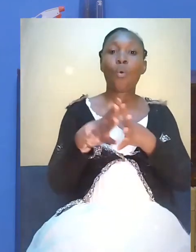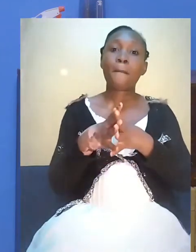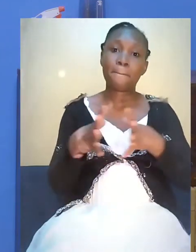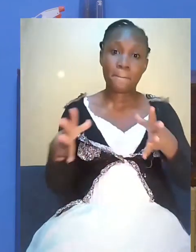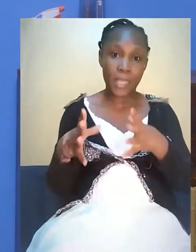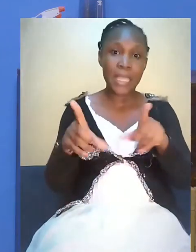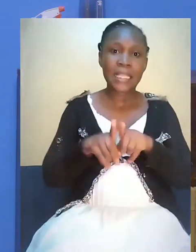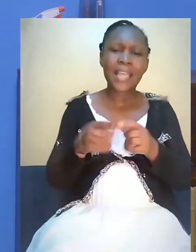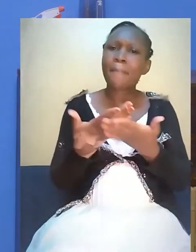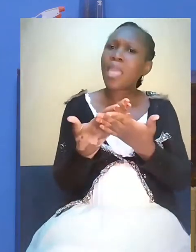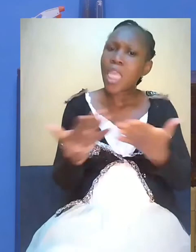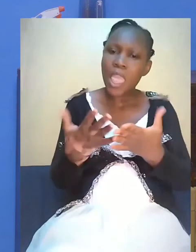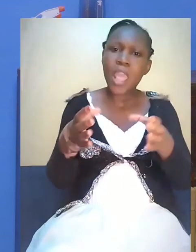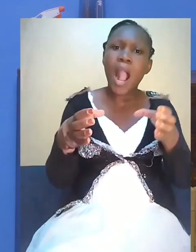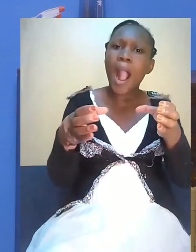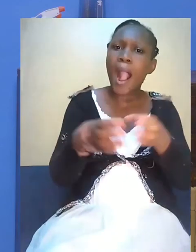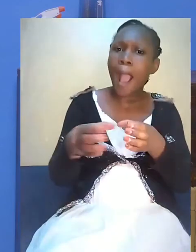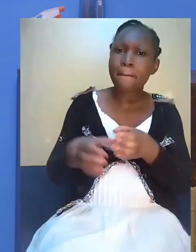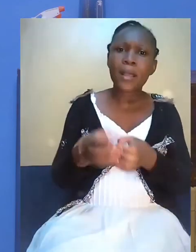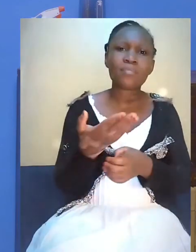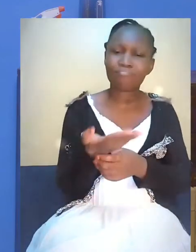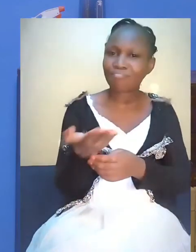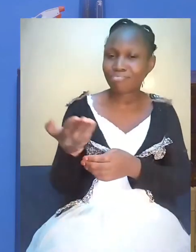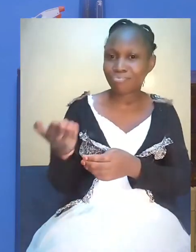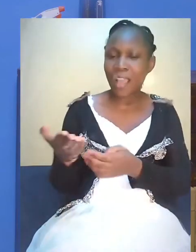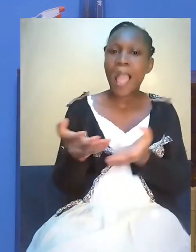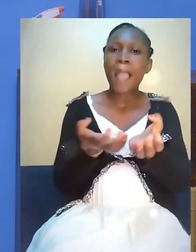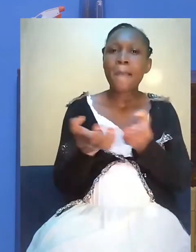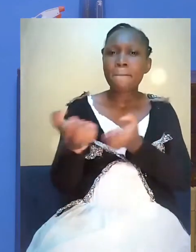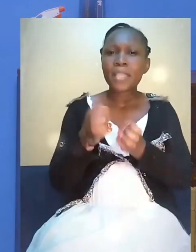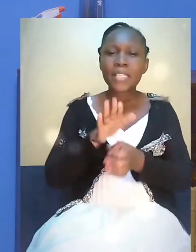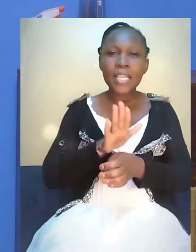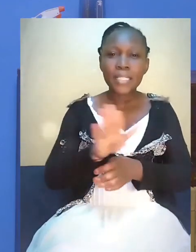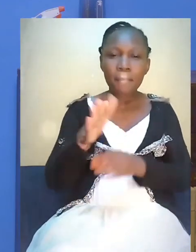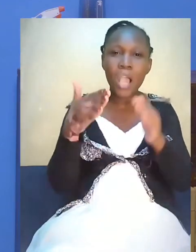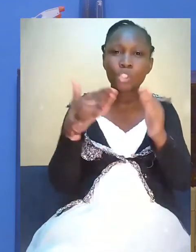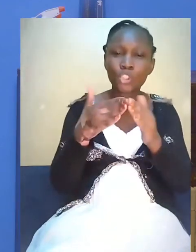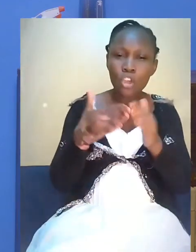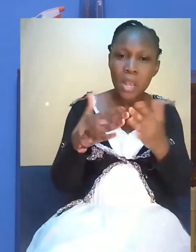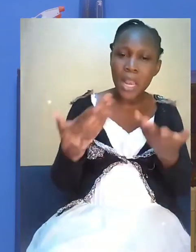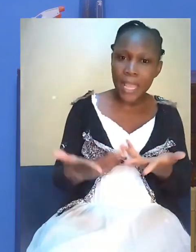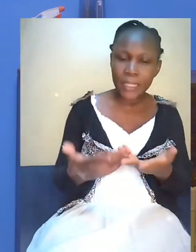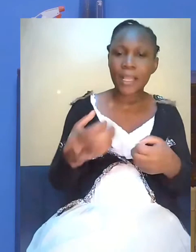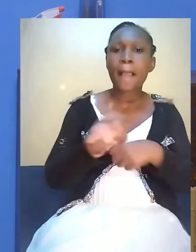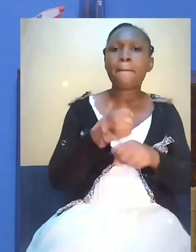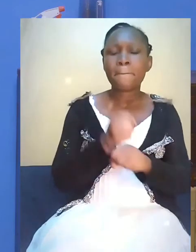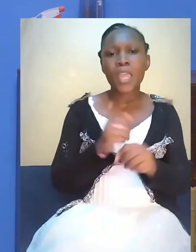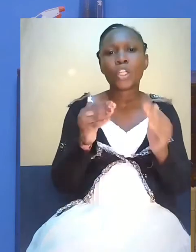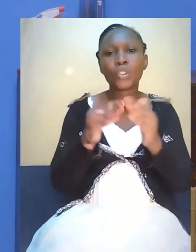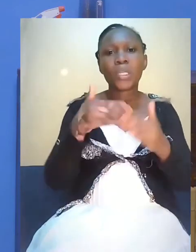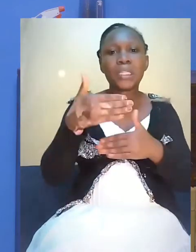company out there whose business is the loo. Whether you're manufacturers of hand wash soap or just a bar soap,